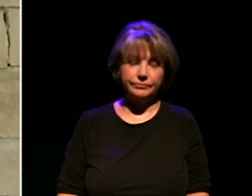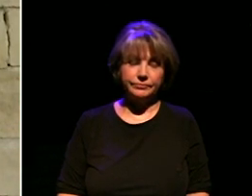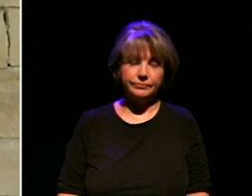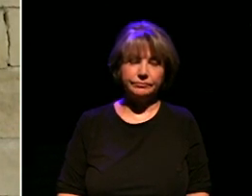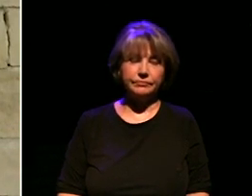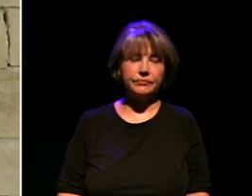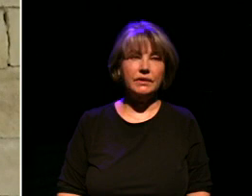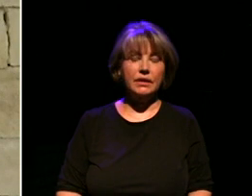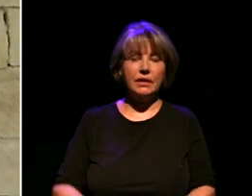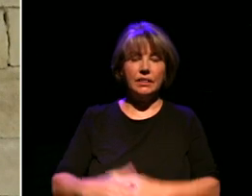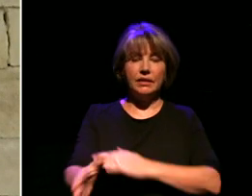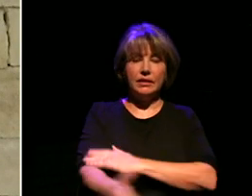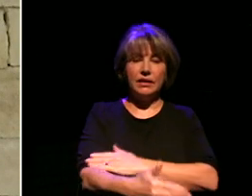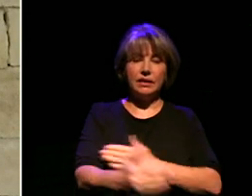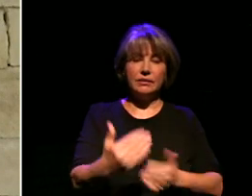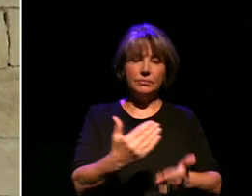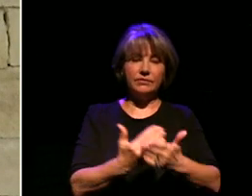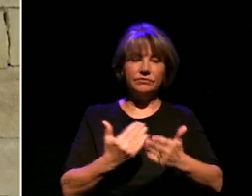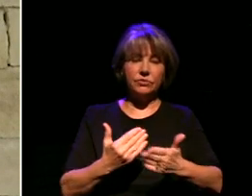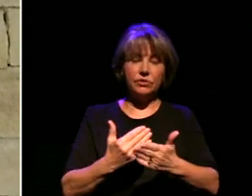On the night before He was betrayed,